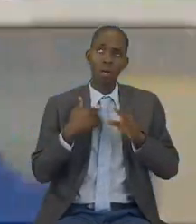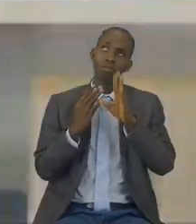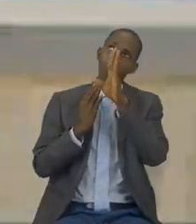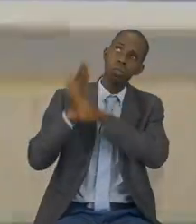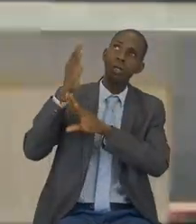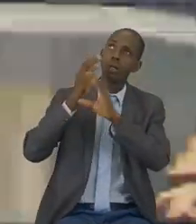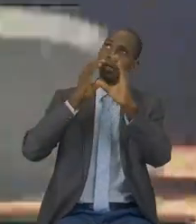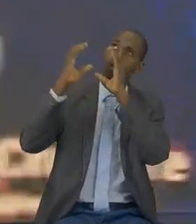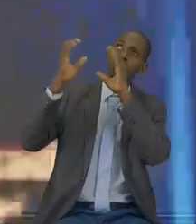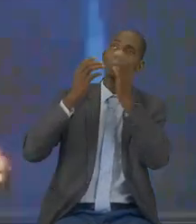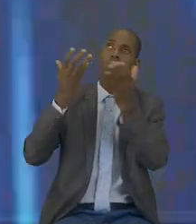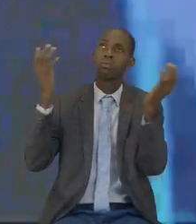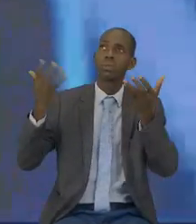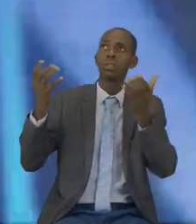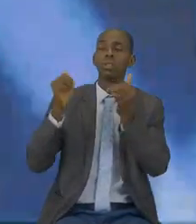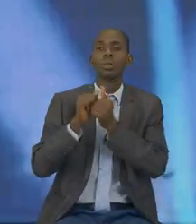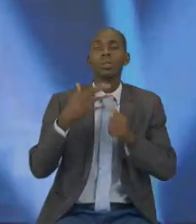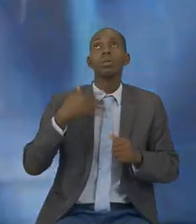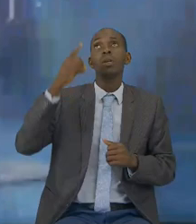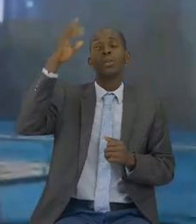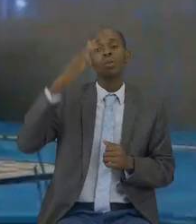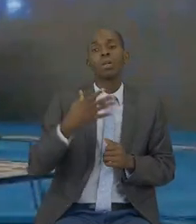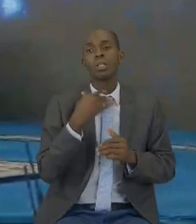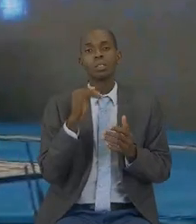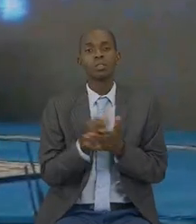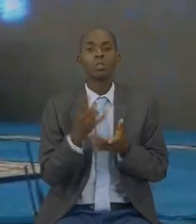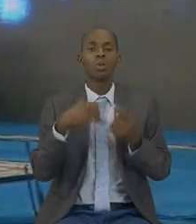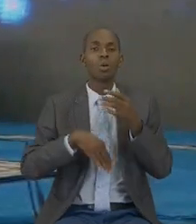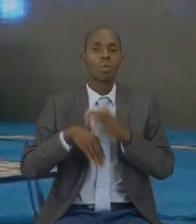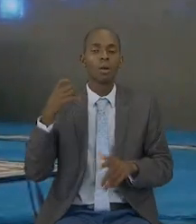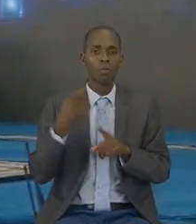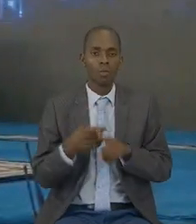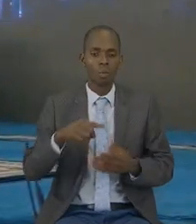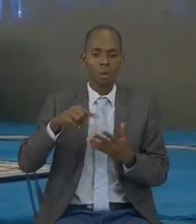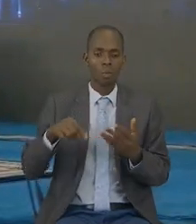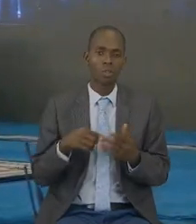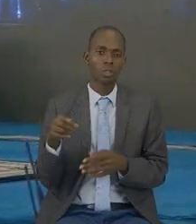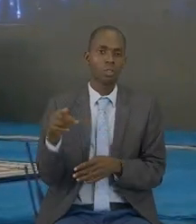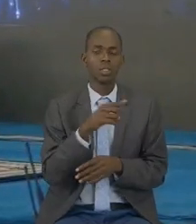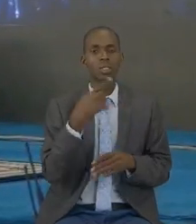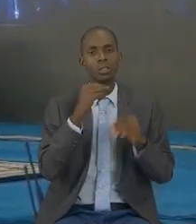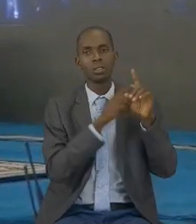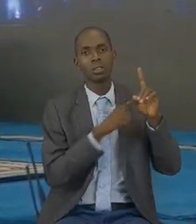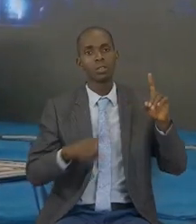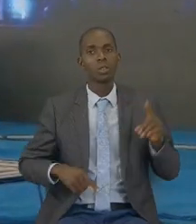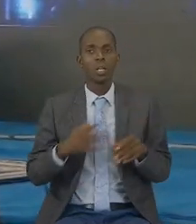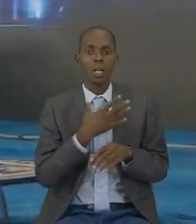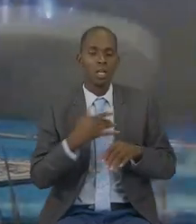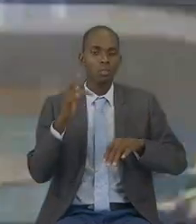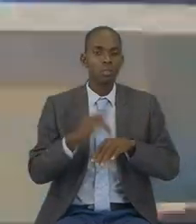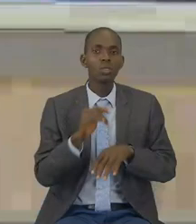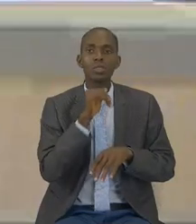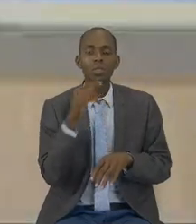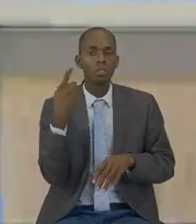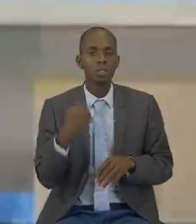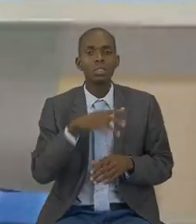It says, come out from among them and be separate, says the Lord, and touch not the unclean